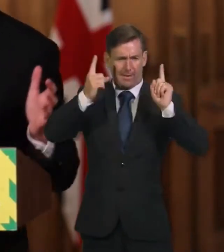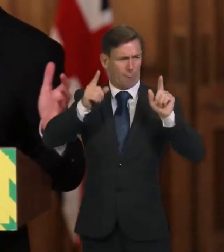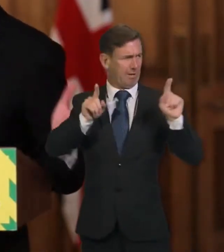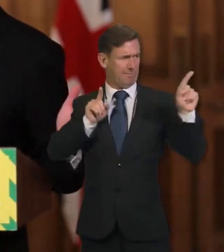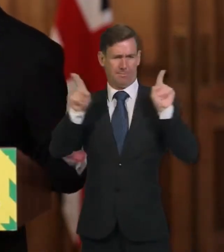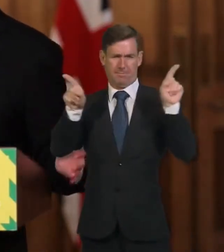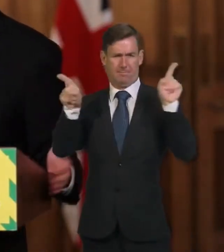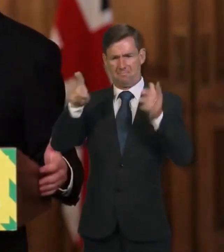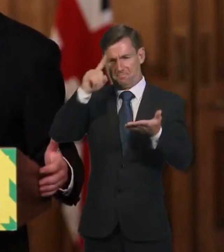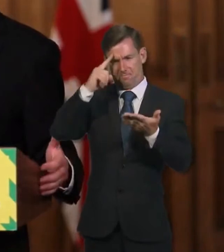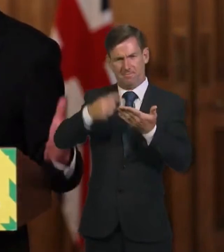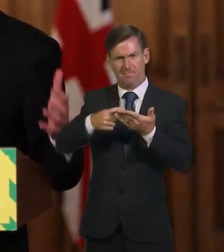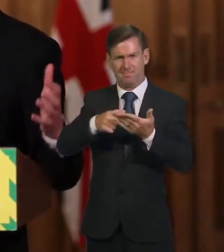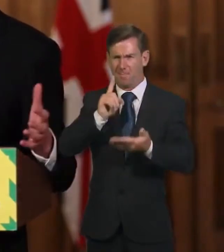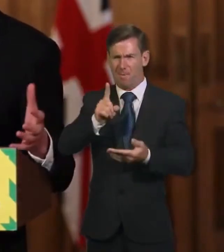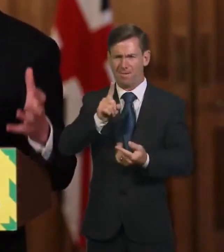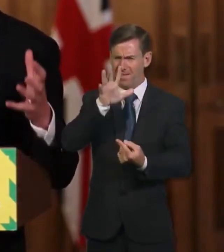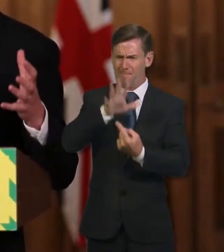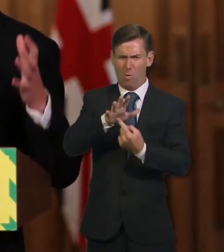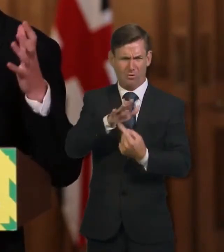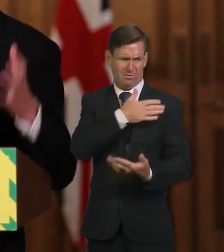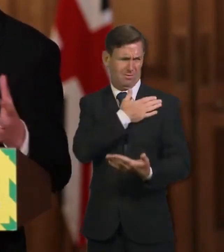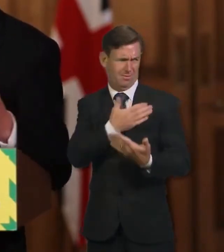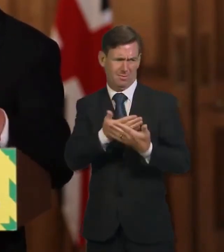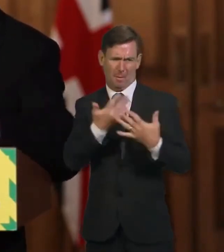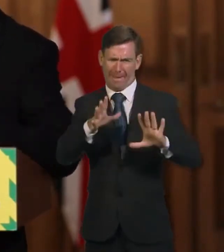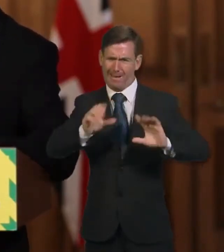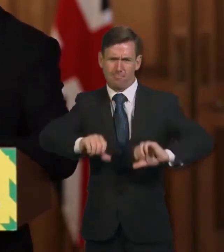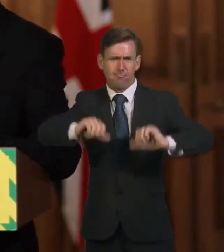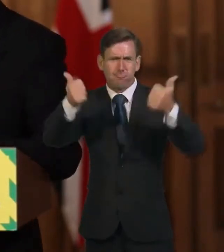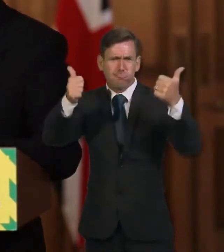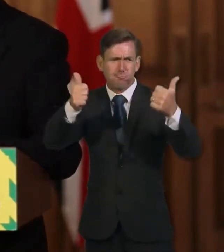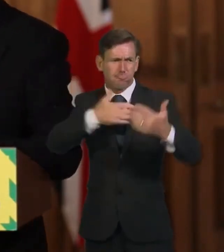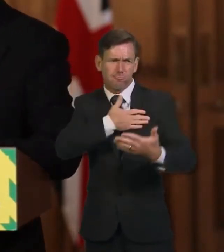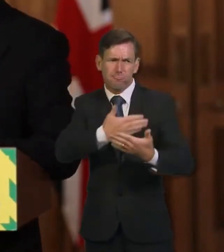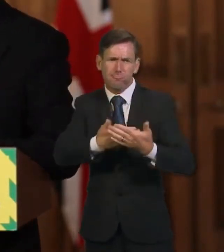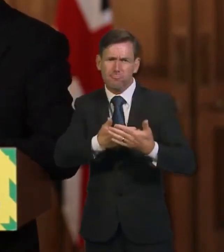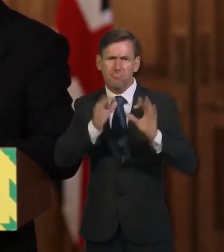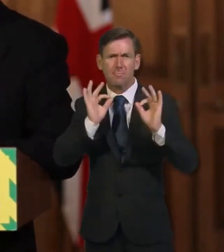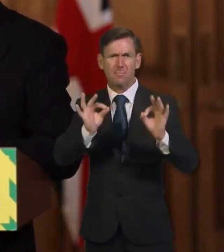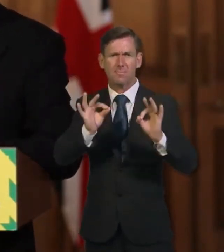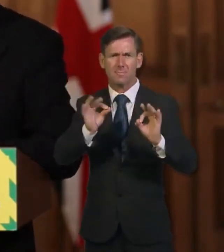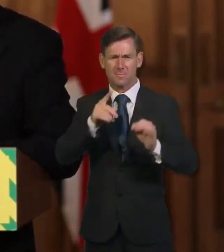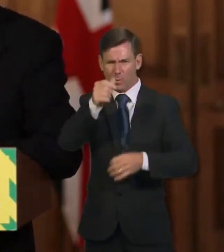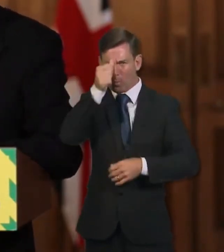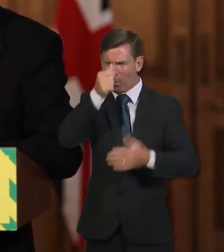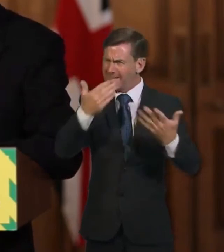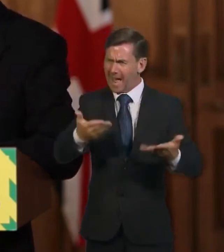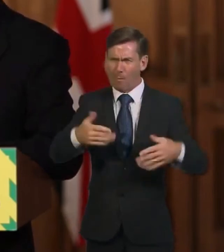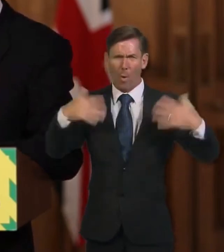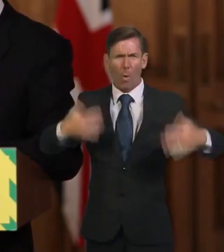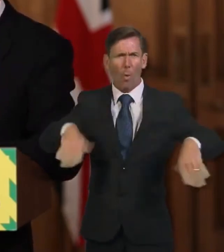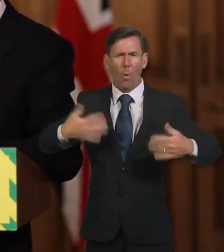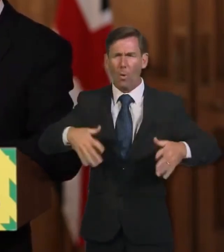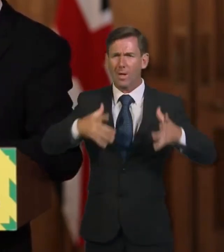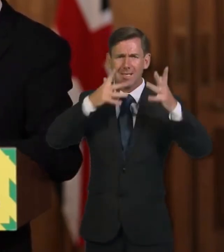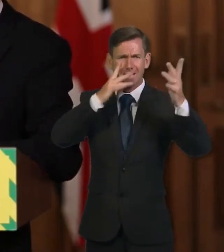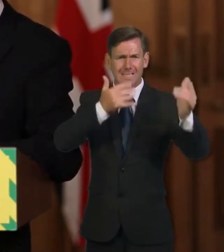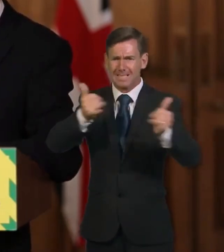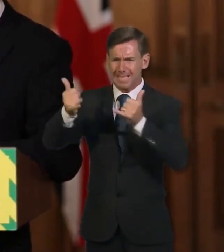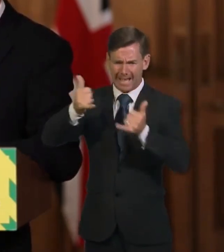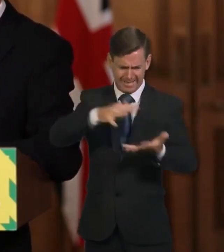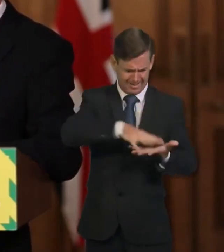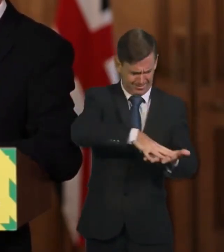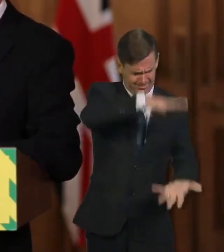an effective regime for a number of reasons. First of all, we have massively ramped up the testing capacity. Off the back of